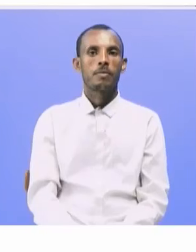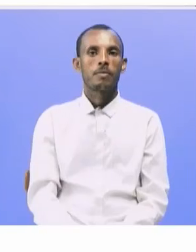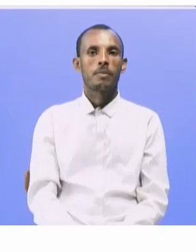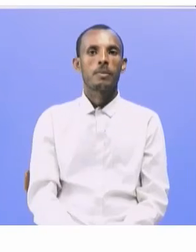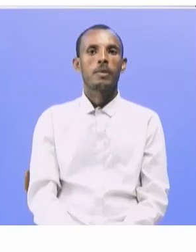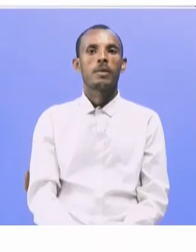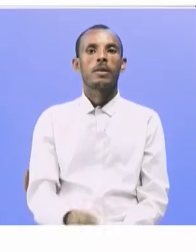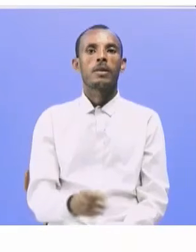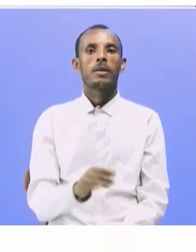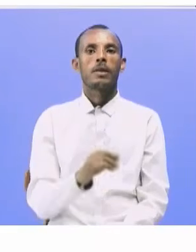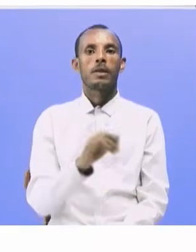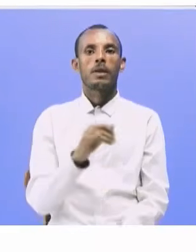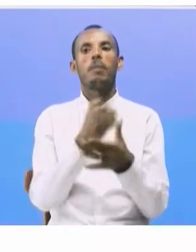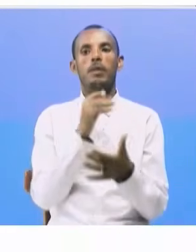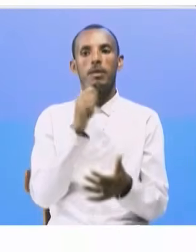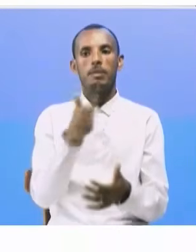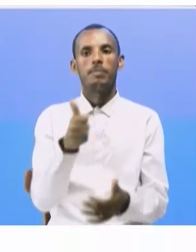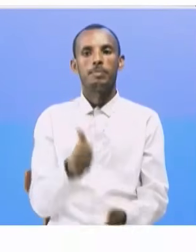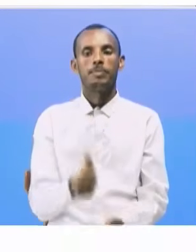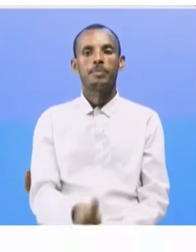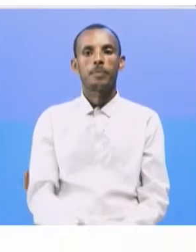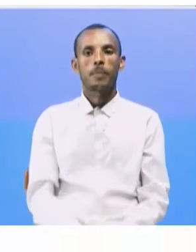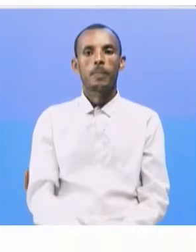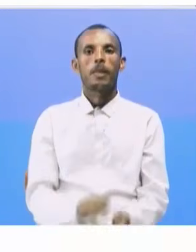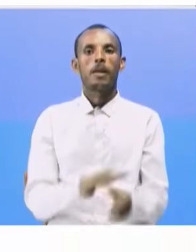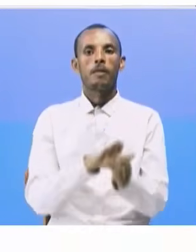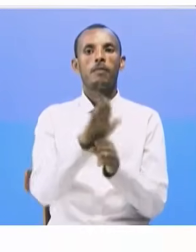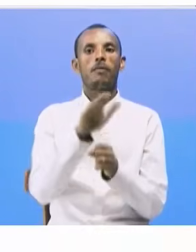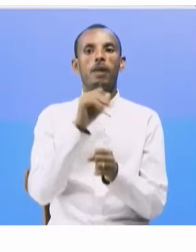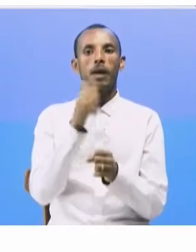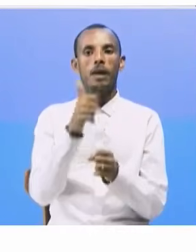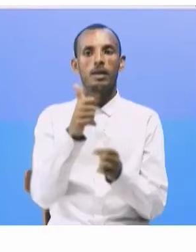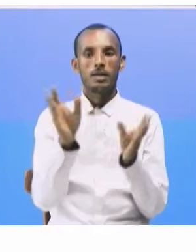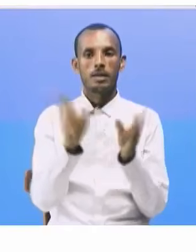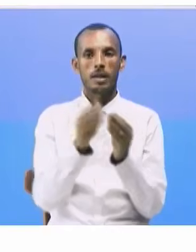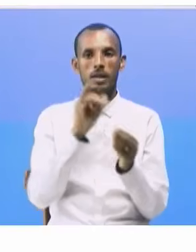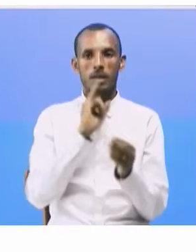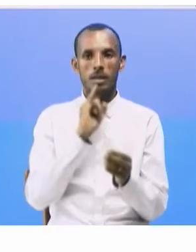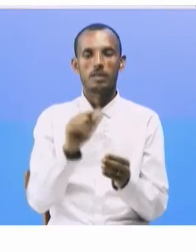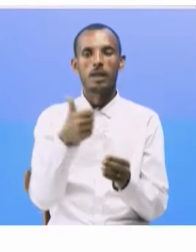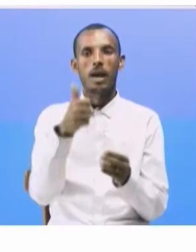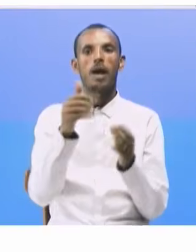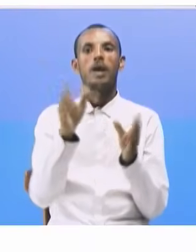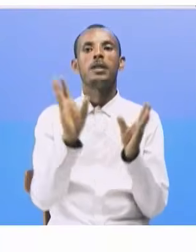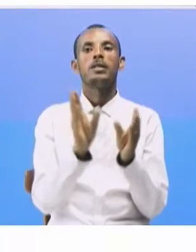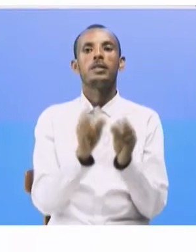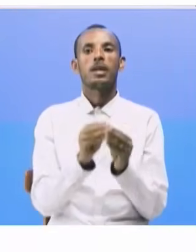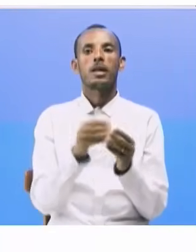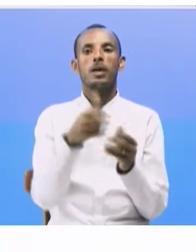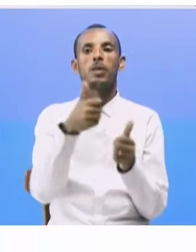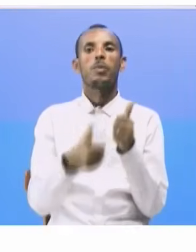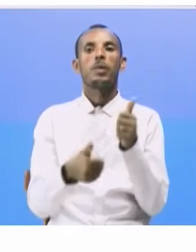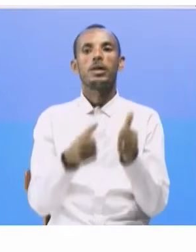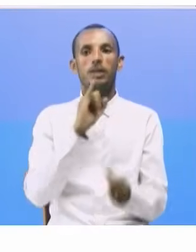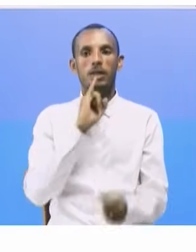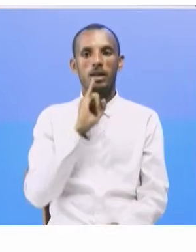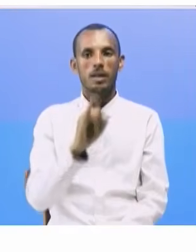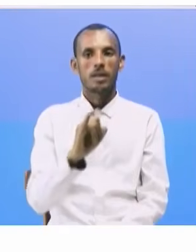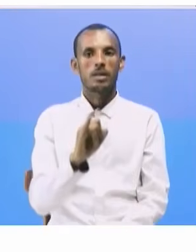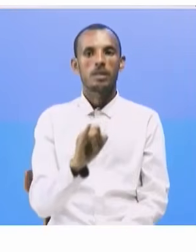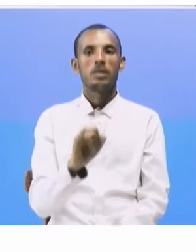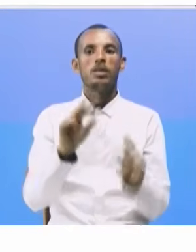is set which is not finite, is a set which is not